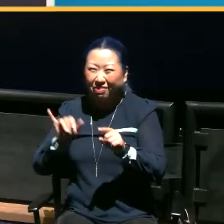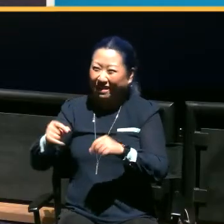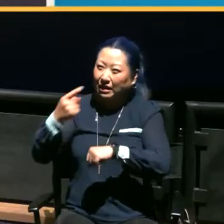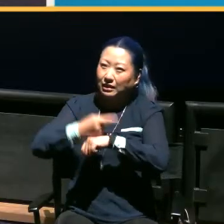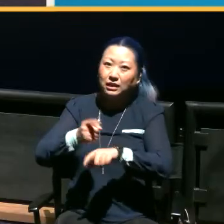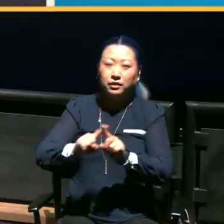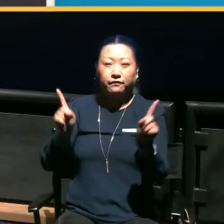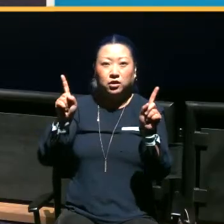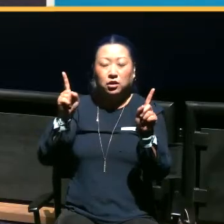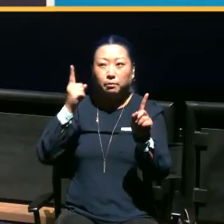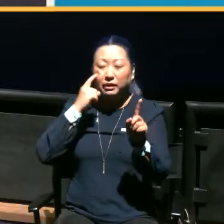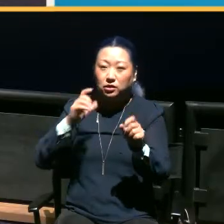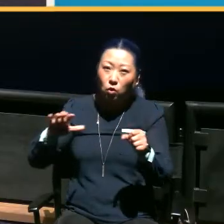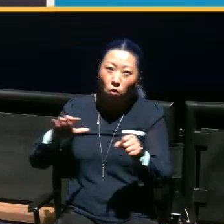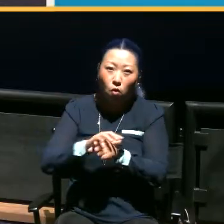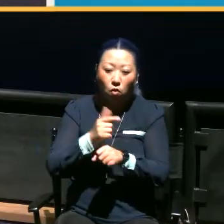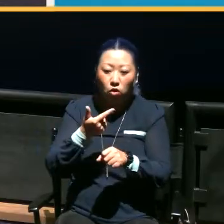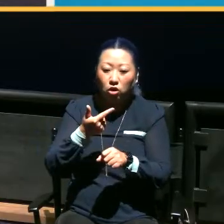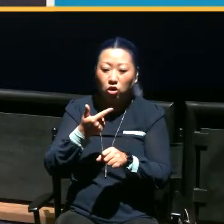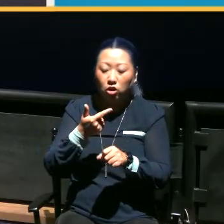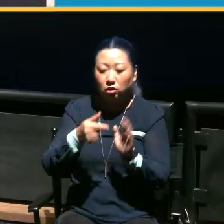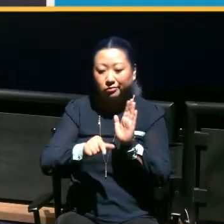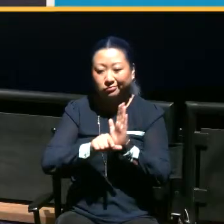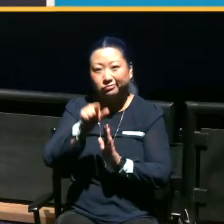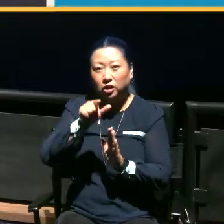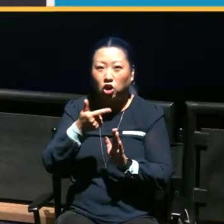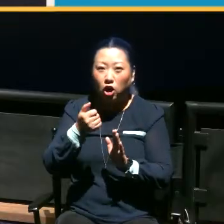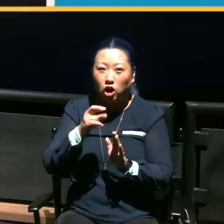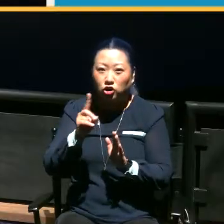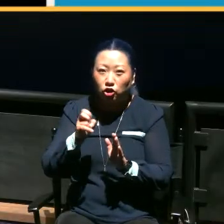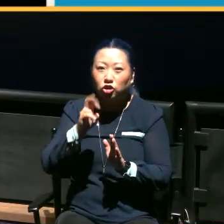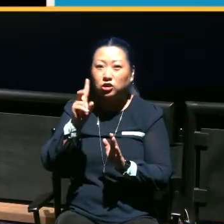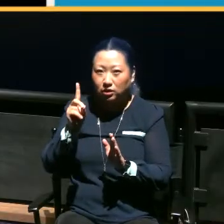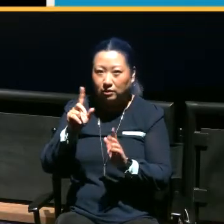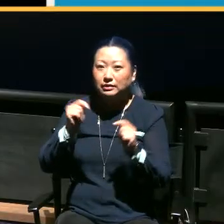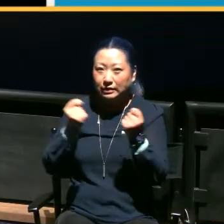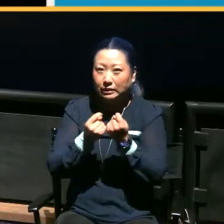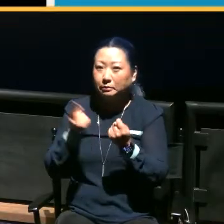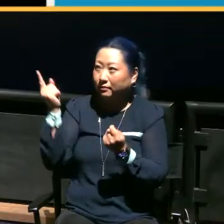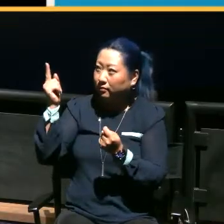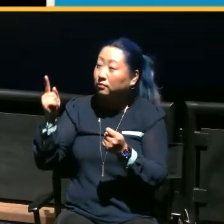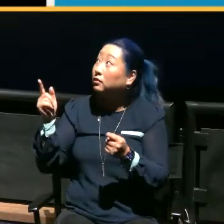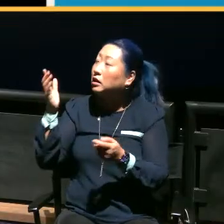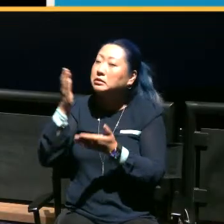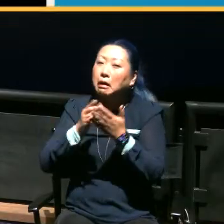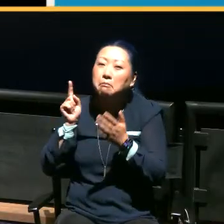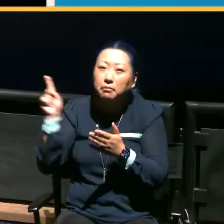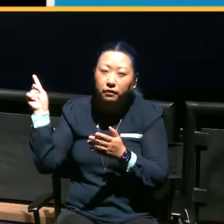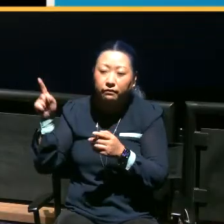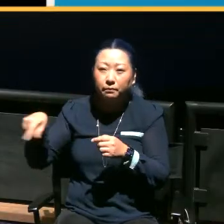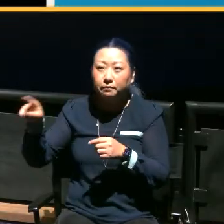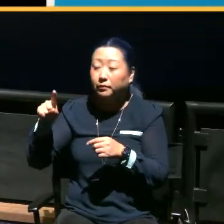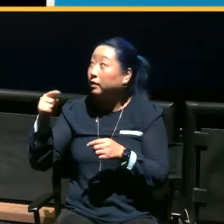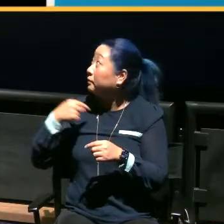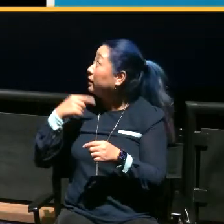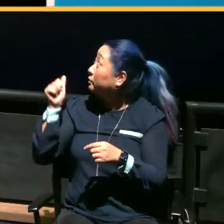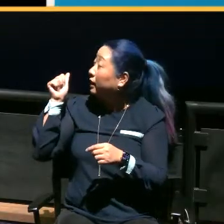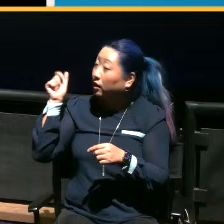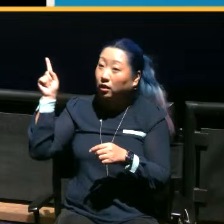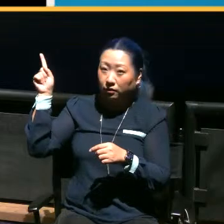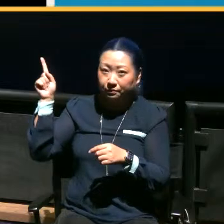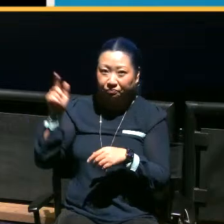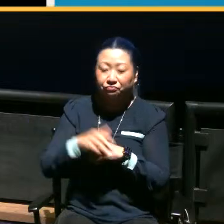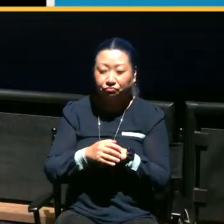because the whole Goddard team was there. In fact, I've got a picture here. This is just some of the folks here. This is me back here. This is